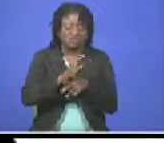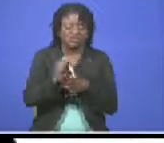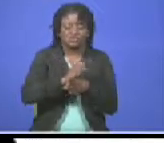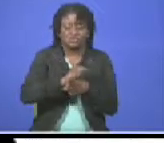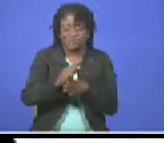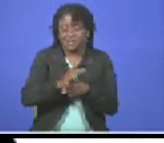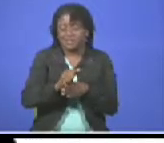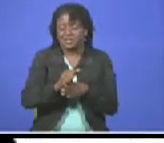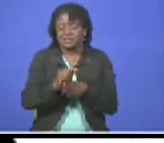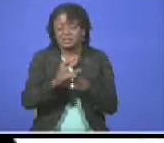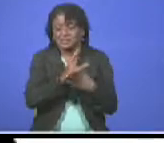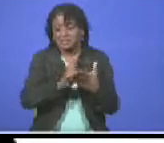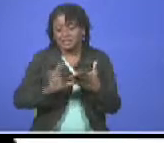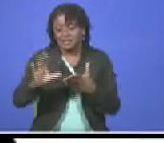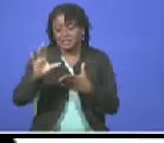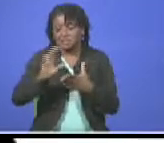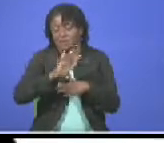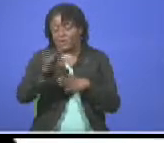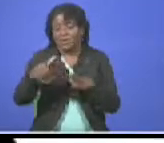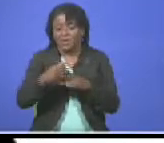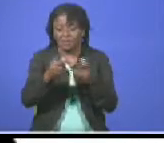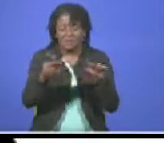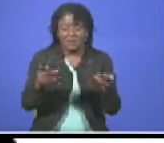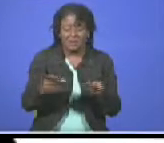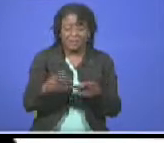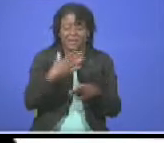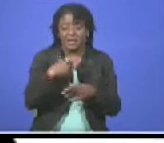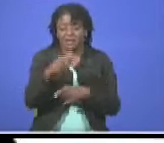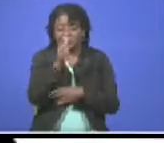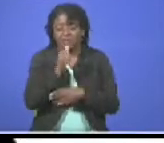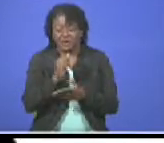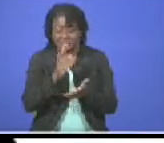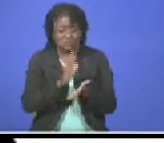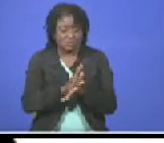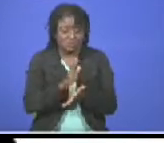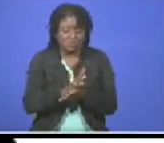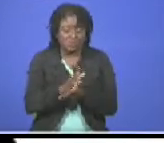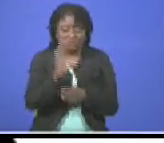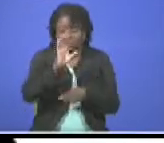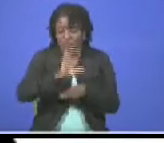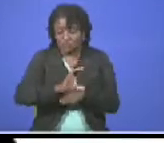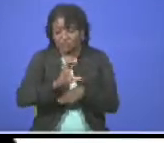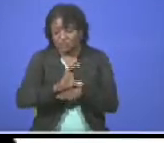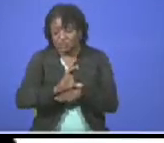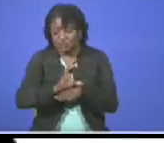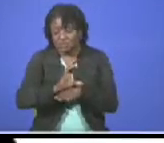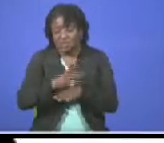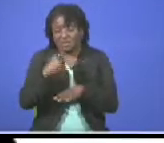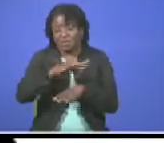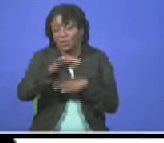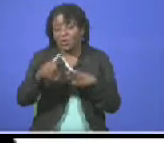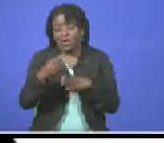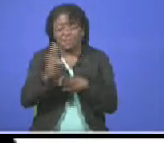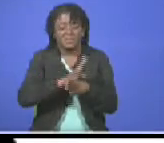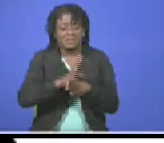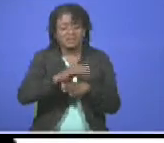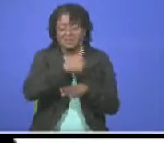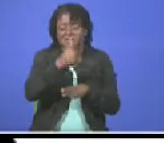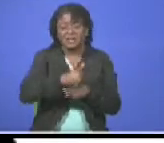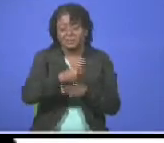Center, all public and private schools, churches, and all business